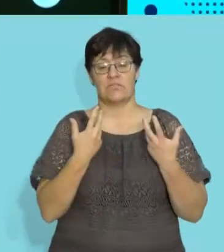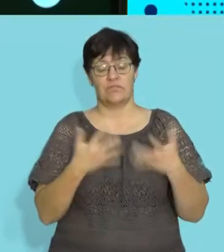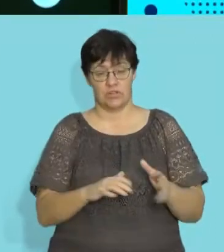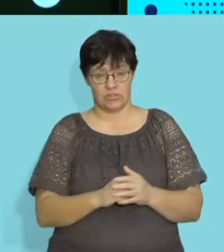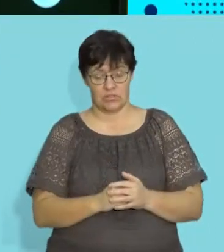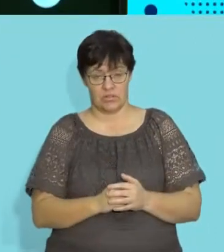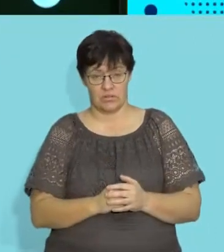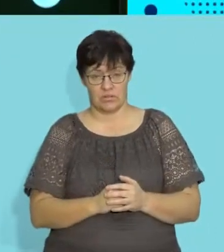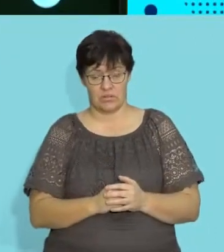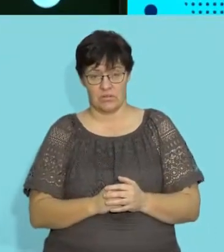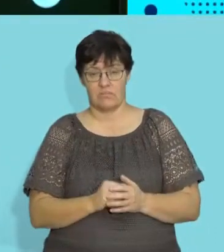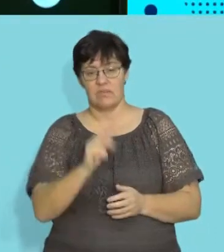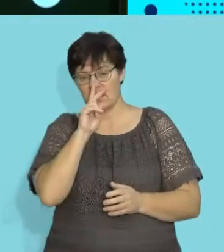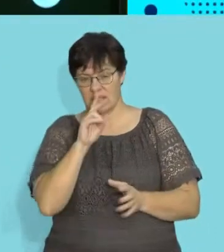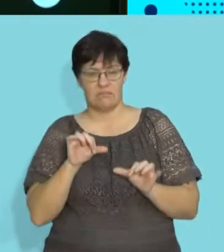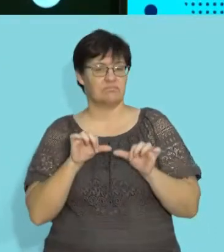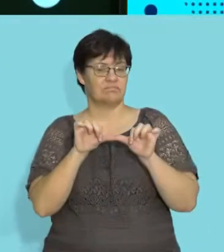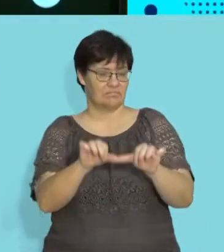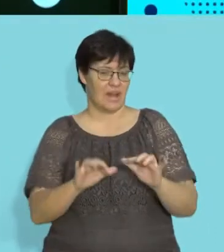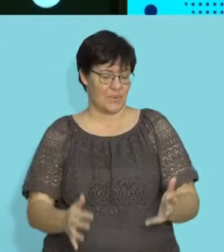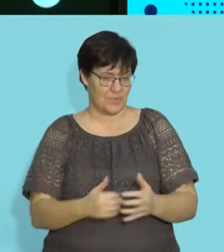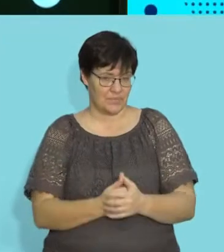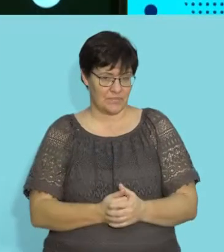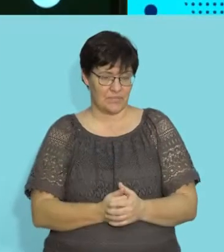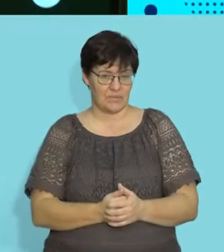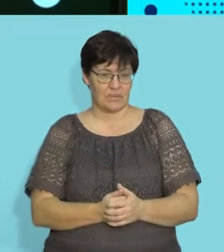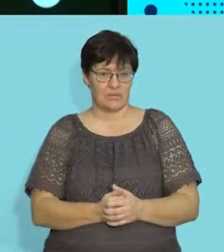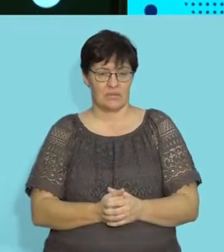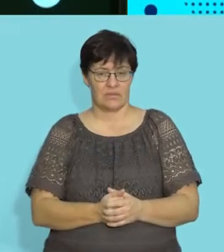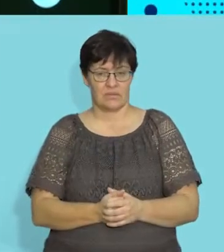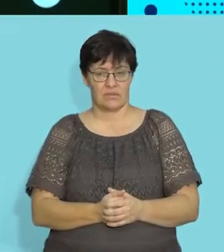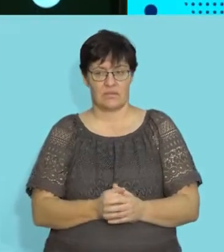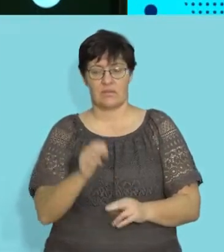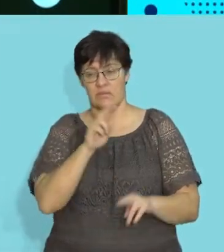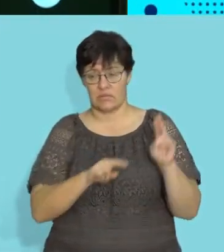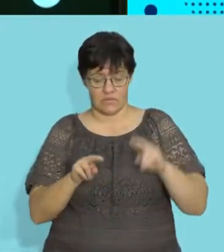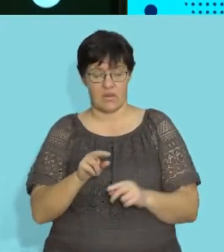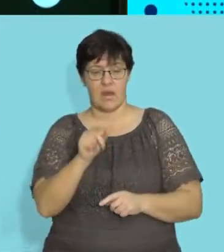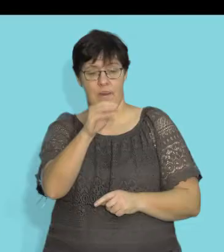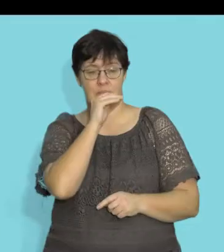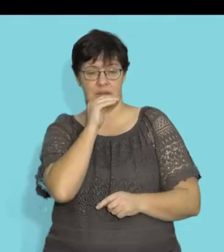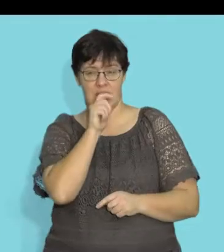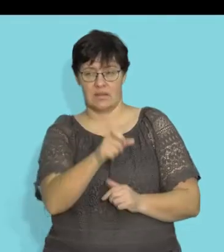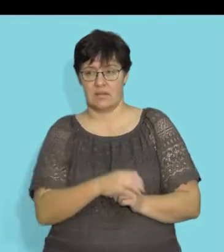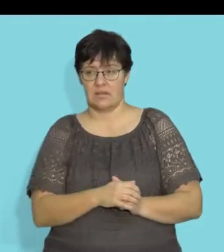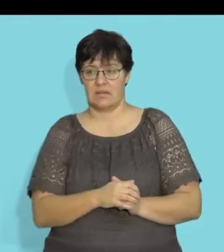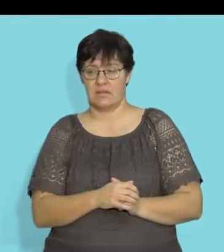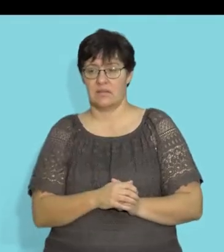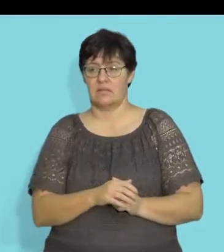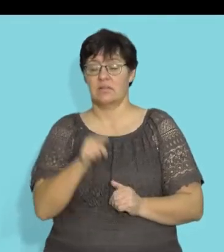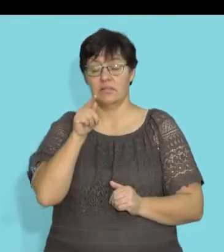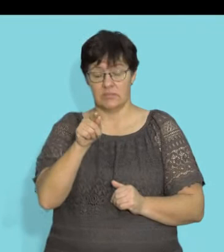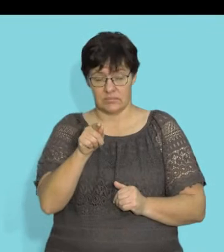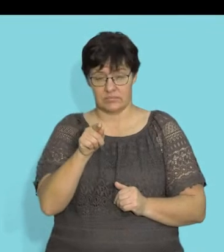done, and then we will see how we're going at that point. So let's revise some definitions. So in